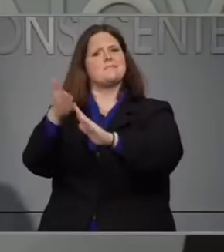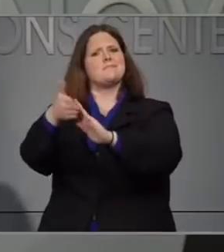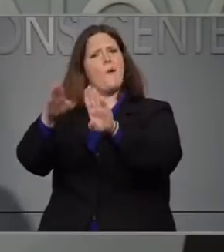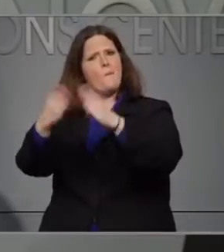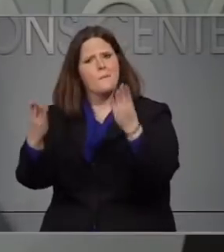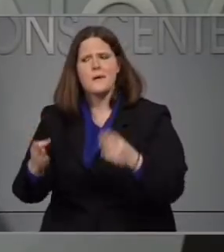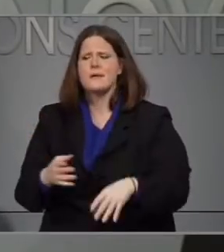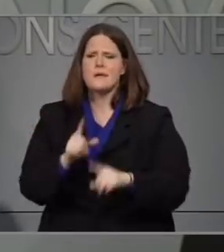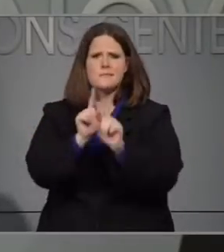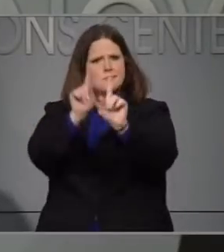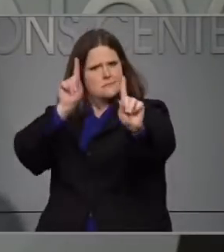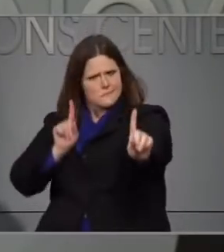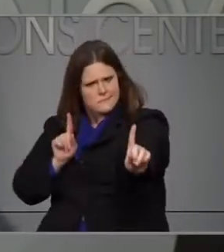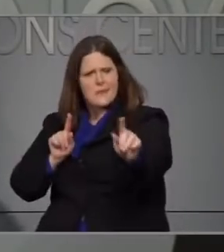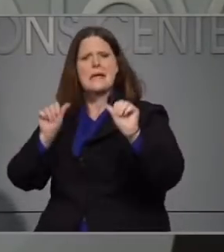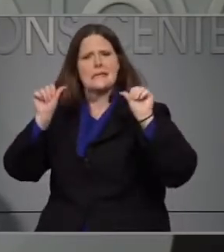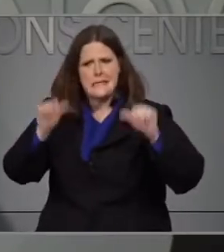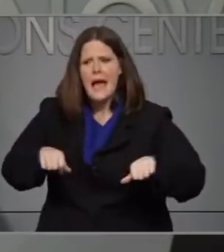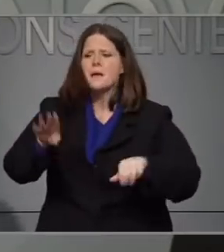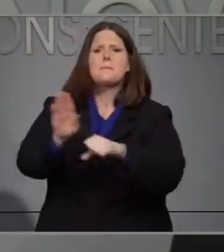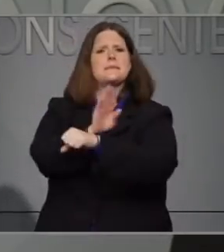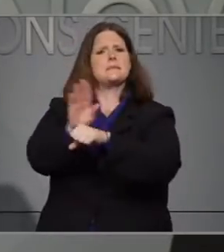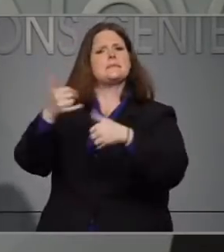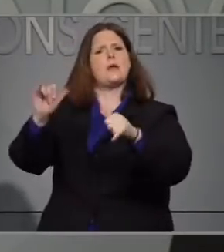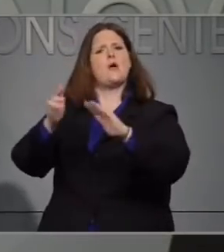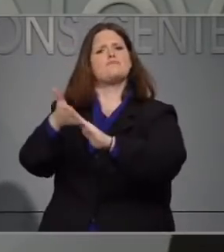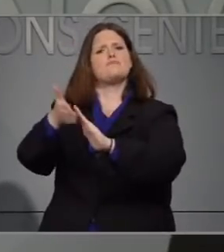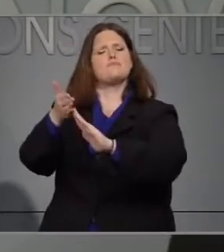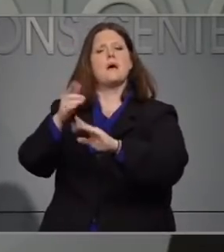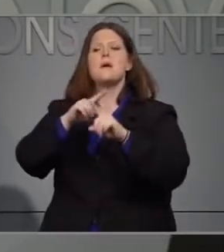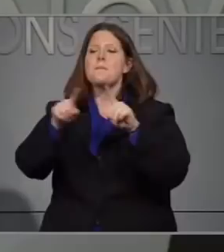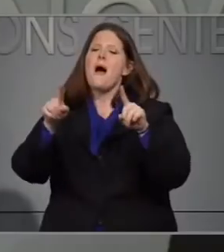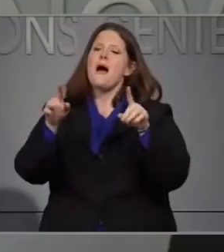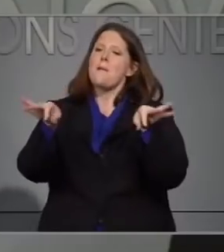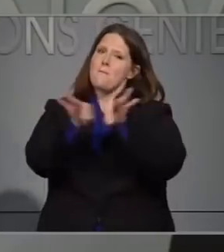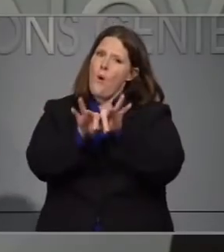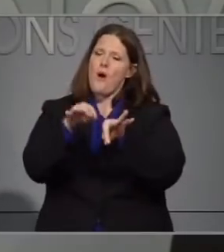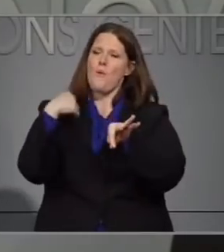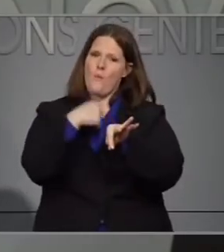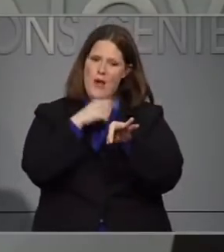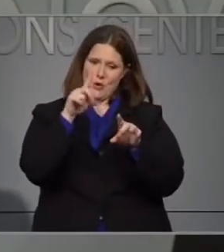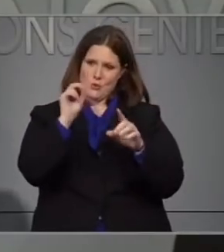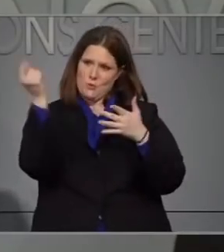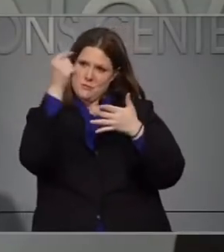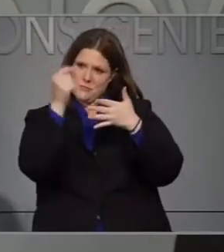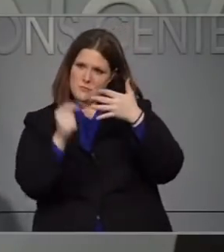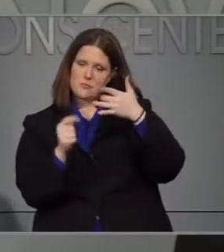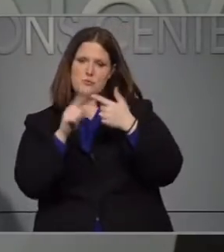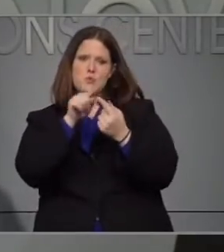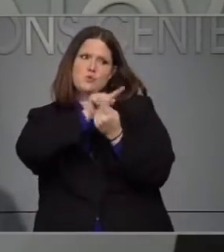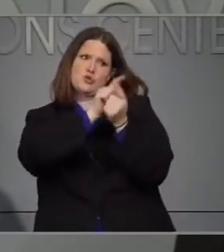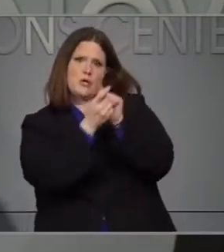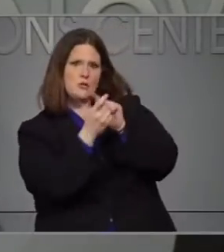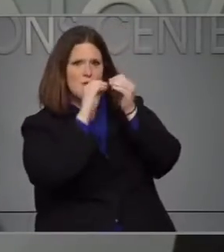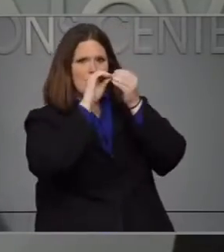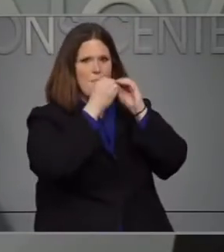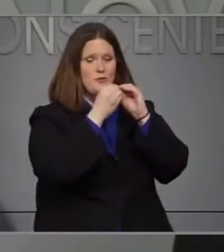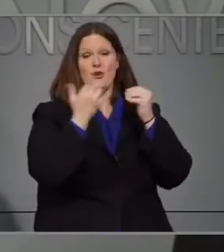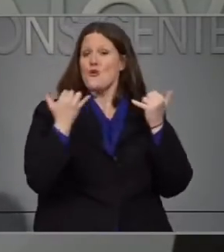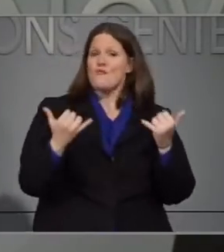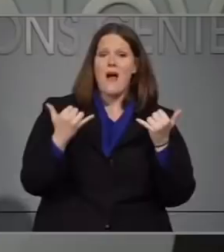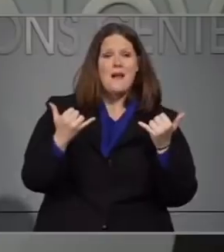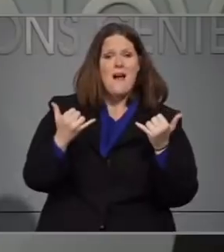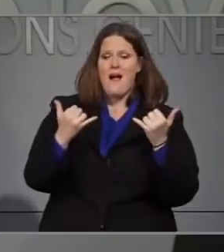the economy and keeping things open. But it's got to change the trajectory of our trends, because our trajectory, the way